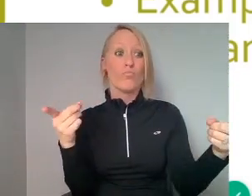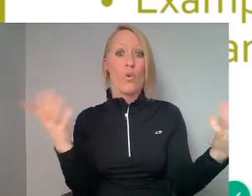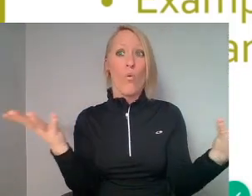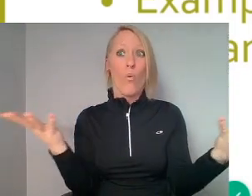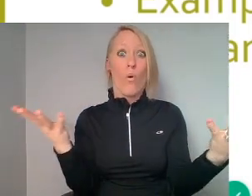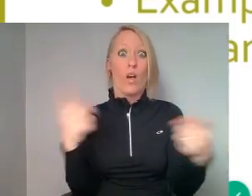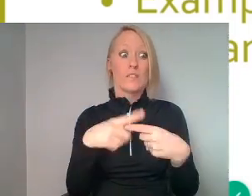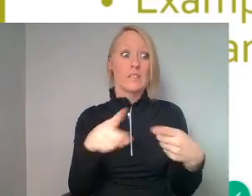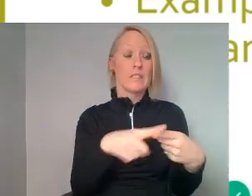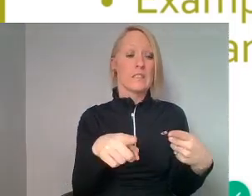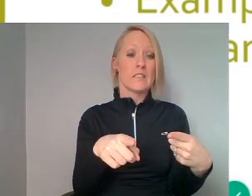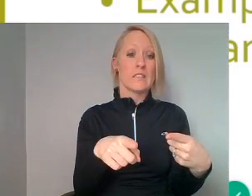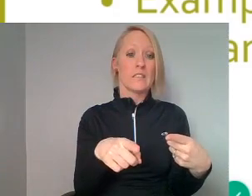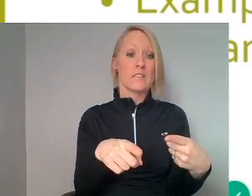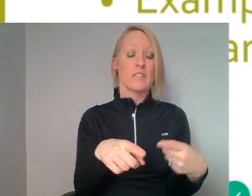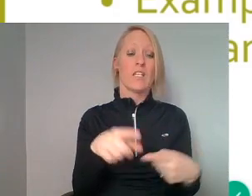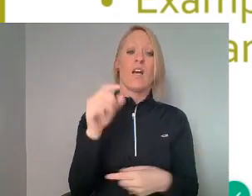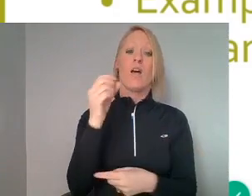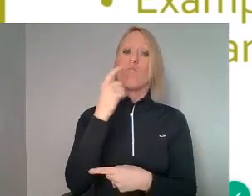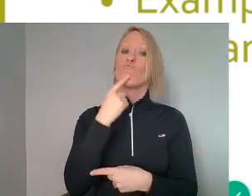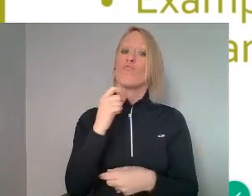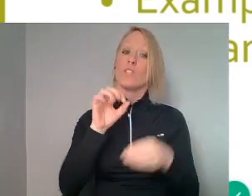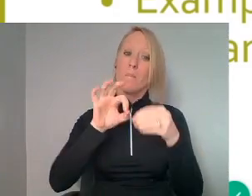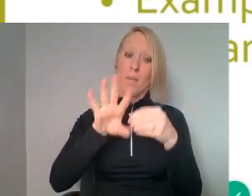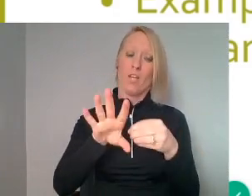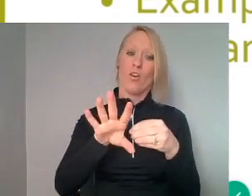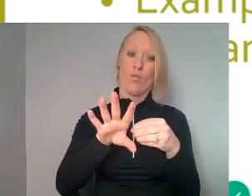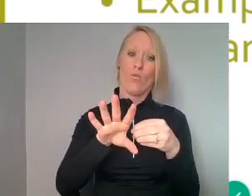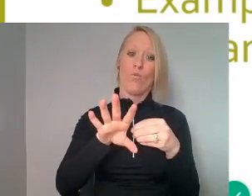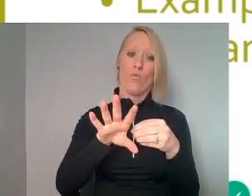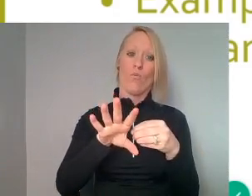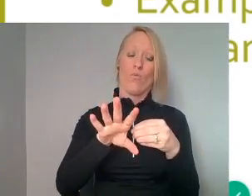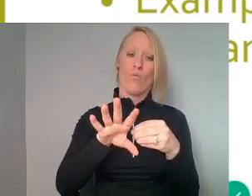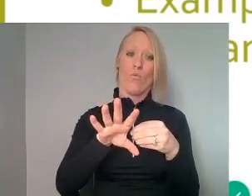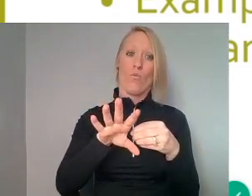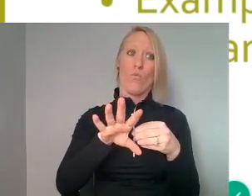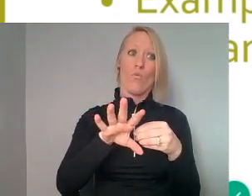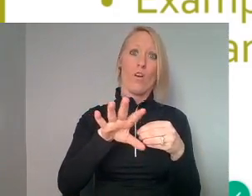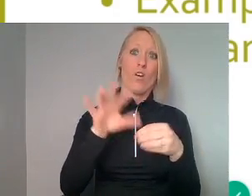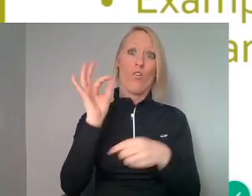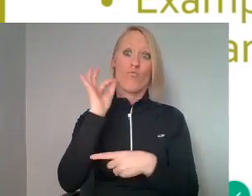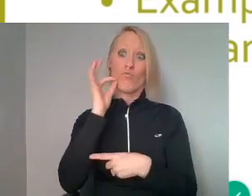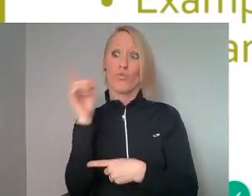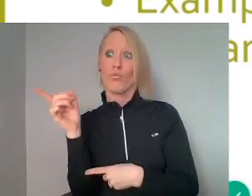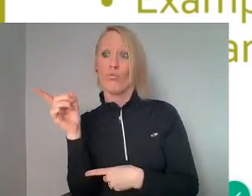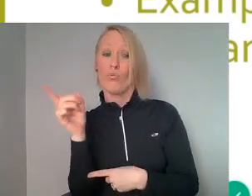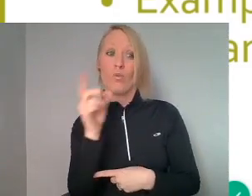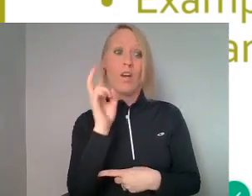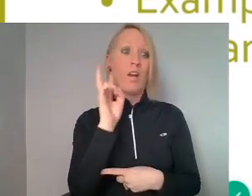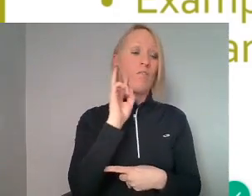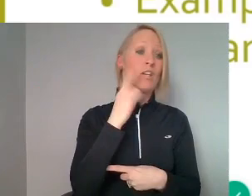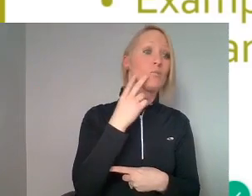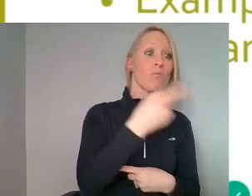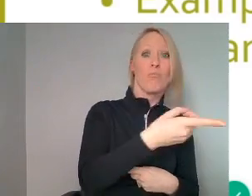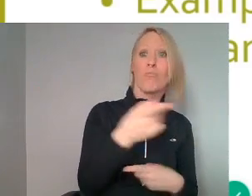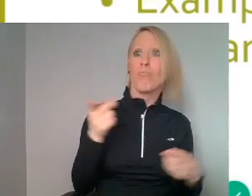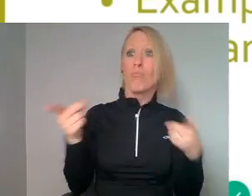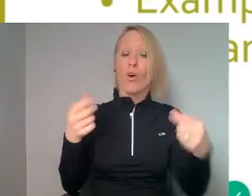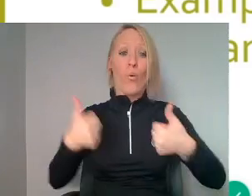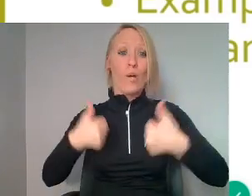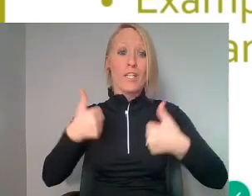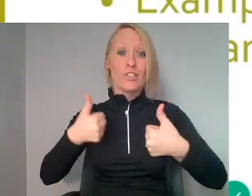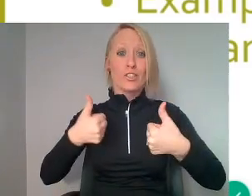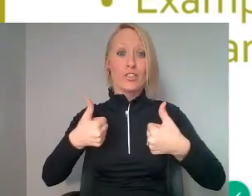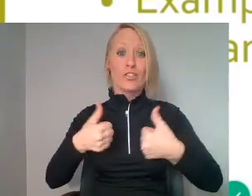students will swear up and down that a tomato is a fruit, while other students say, no, it's not, it's a vegetable. So let me put it to rest here. When you're